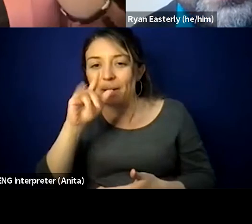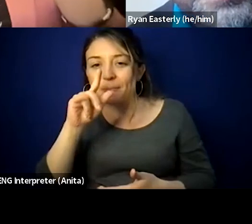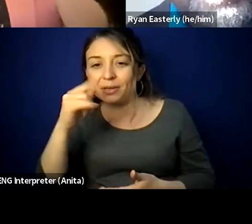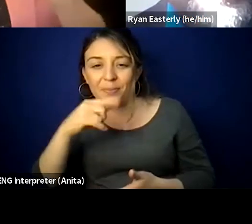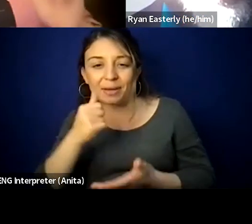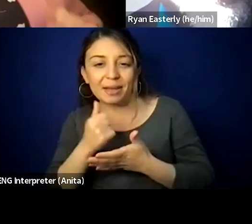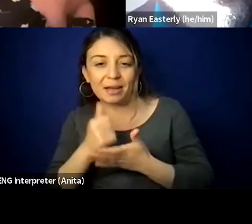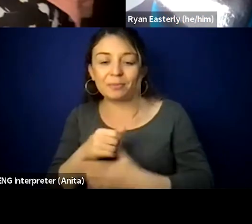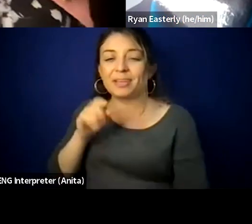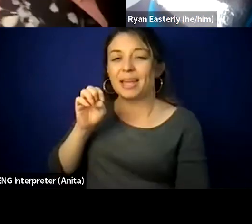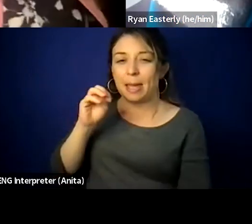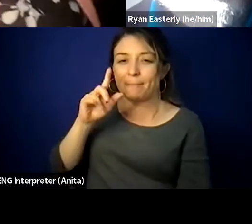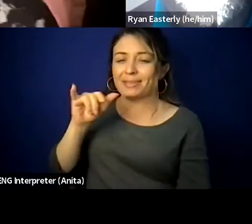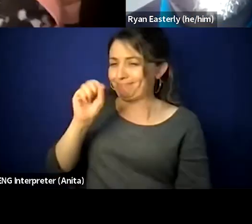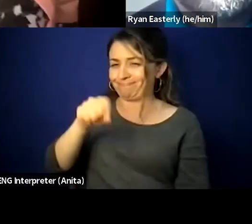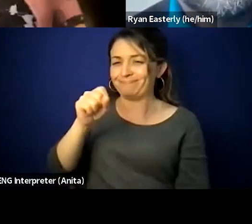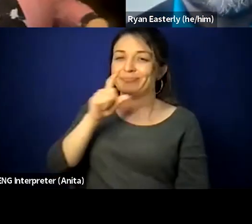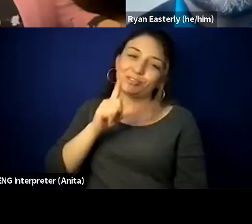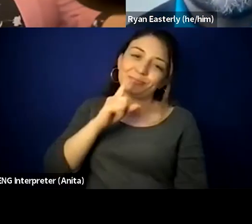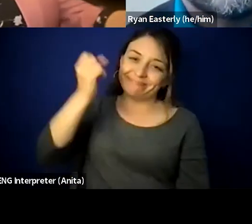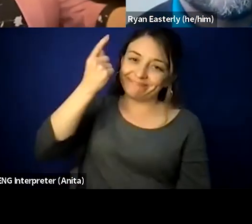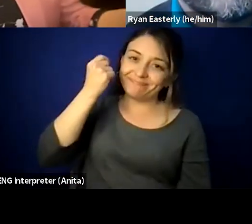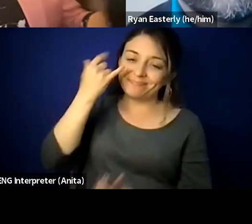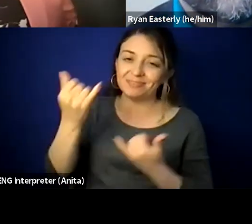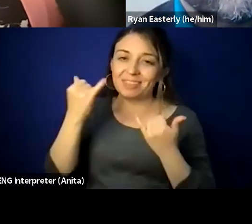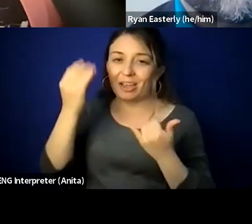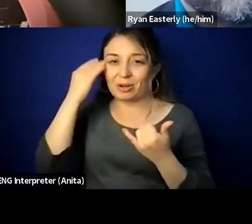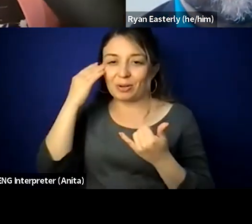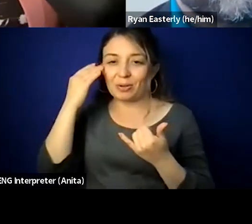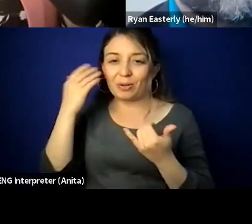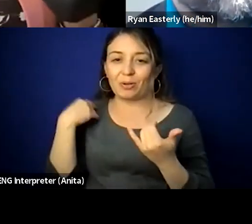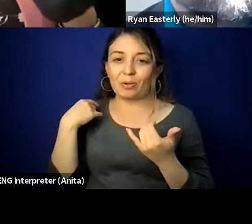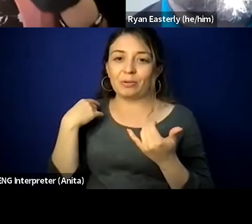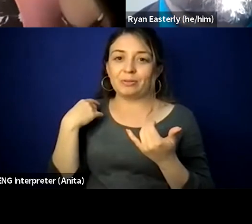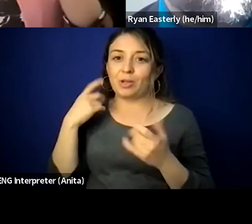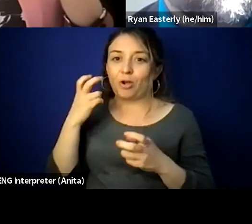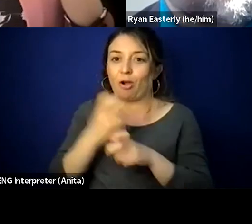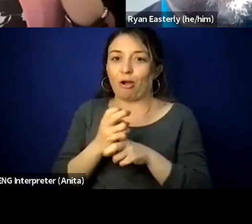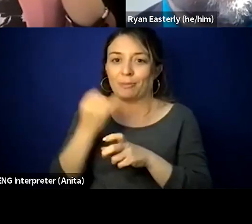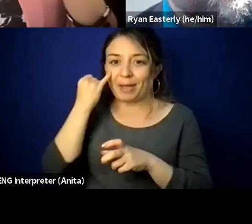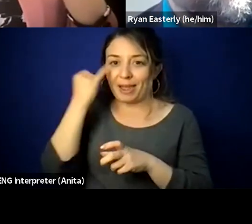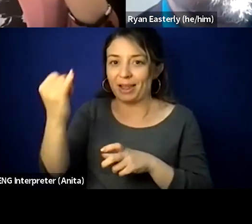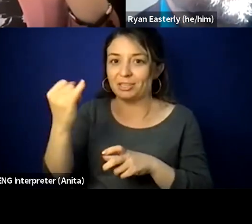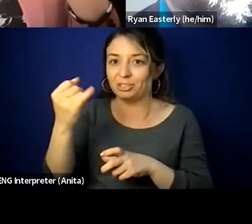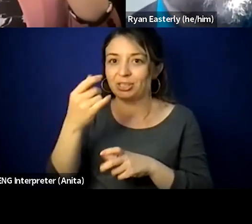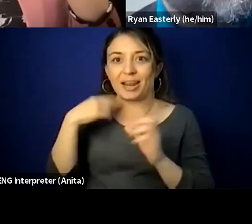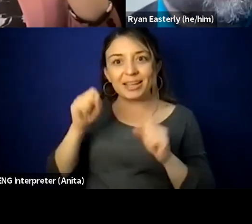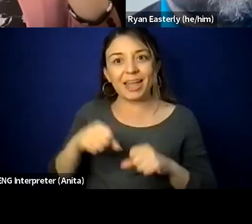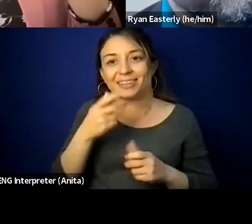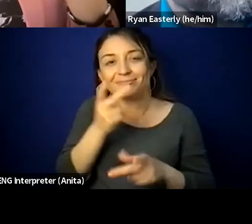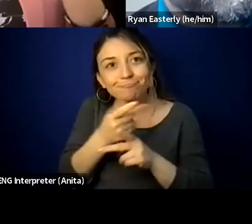bet, Sandy. It's hard to imagine that this is going to end because I personally could listen to this for a lot longer. So